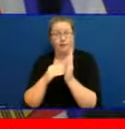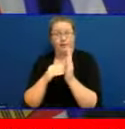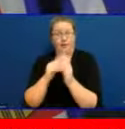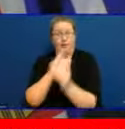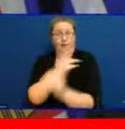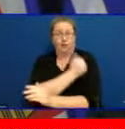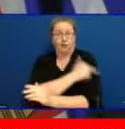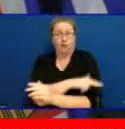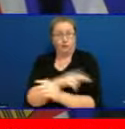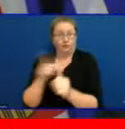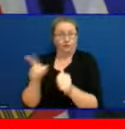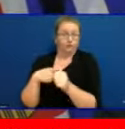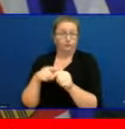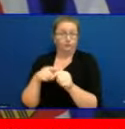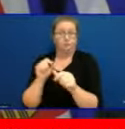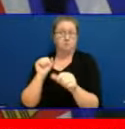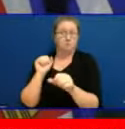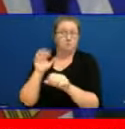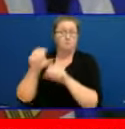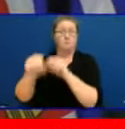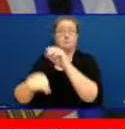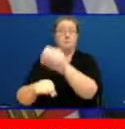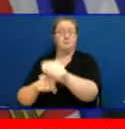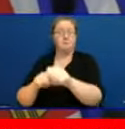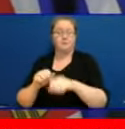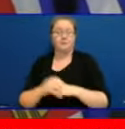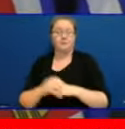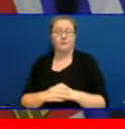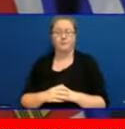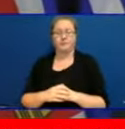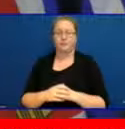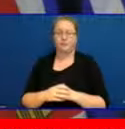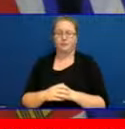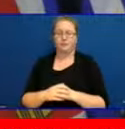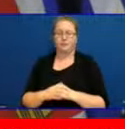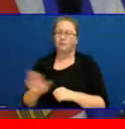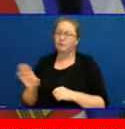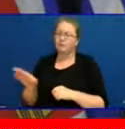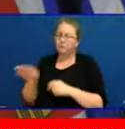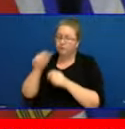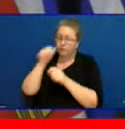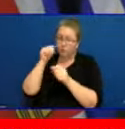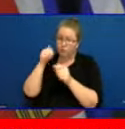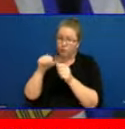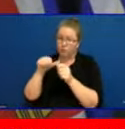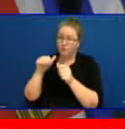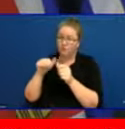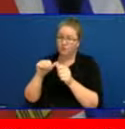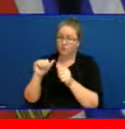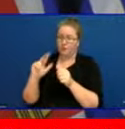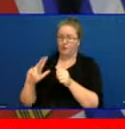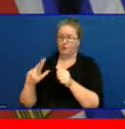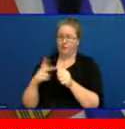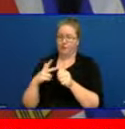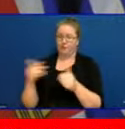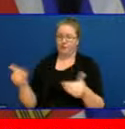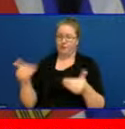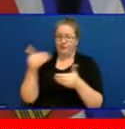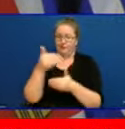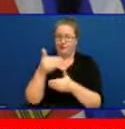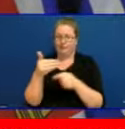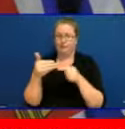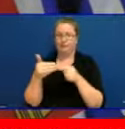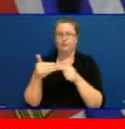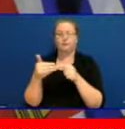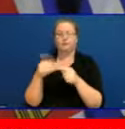Well, I don't think that would be the first step. Remember, and I'll just remind you to refer to the slide, which I'll